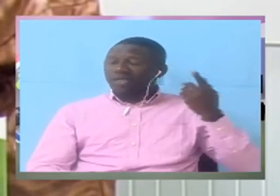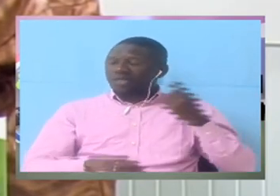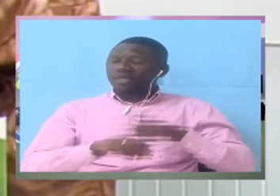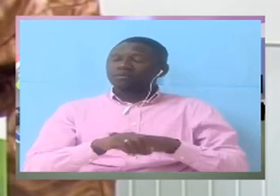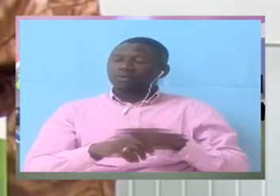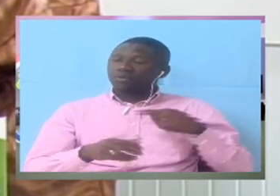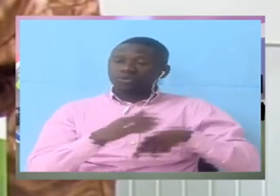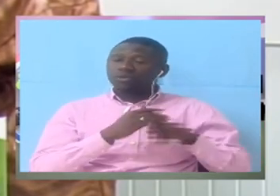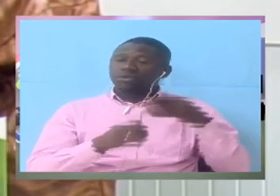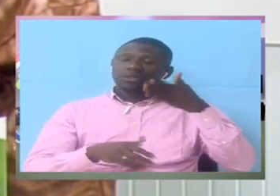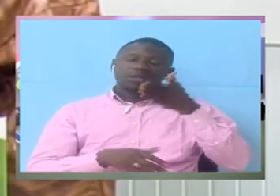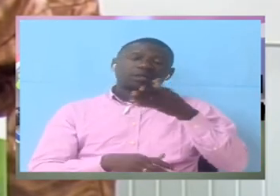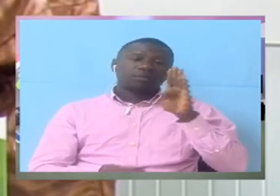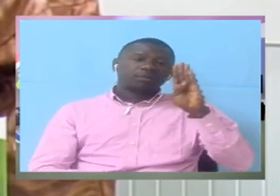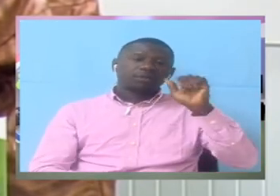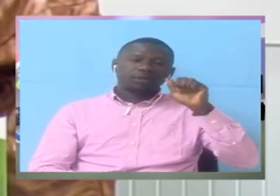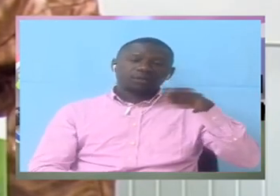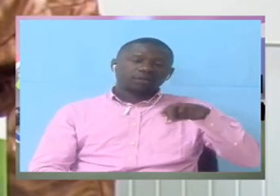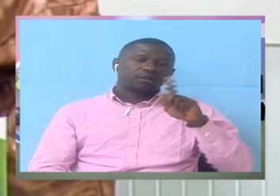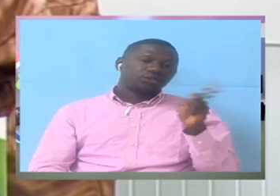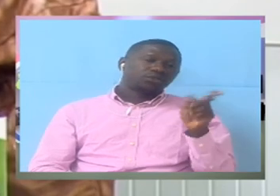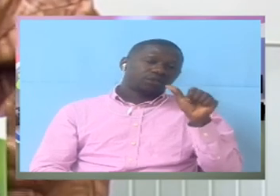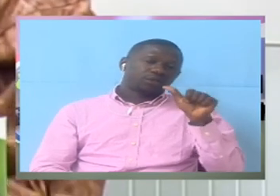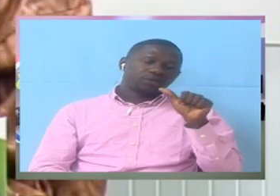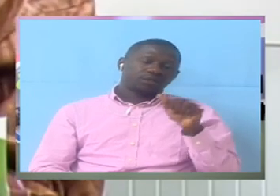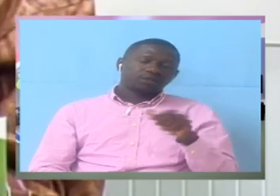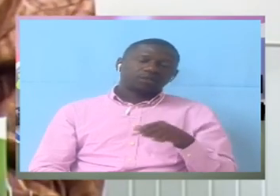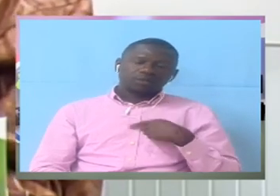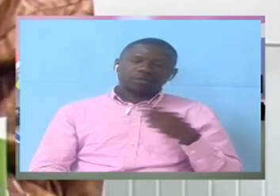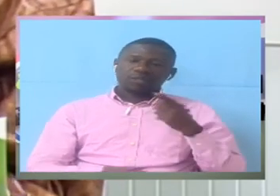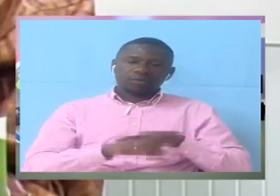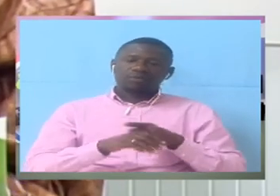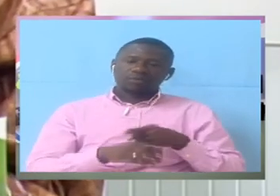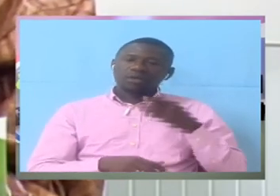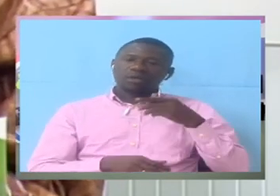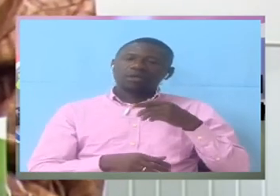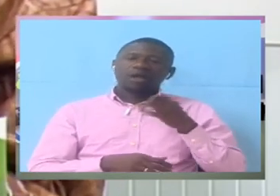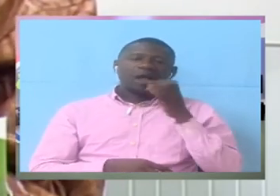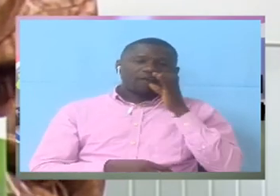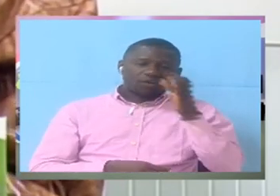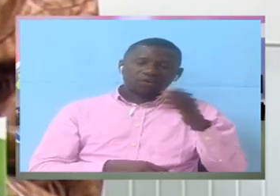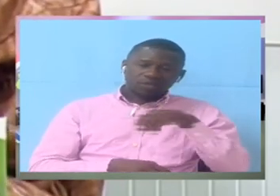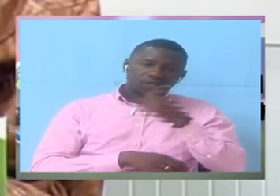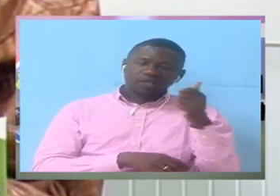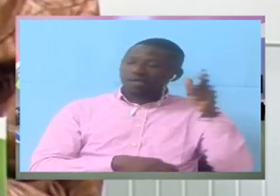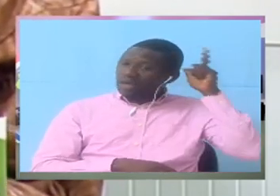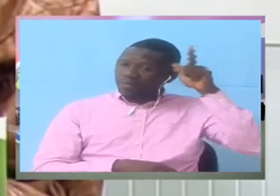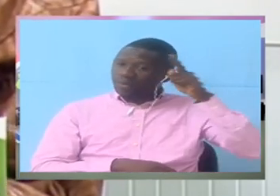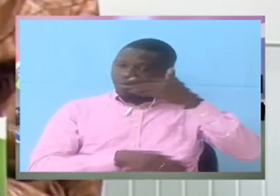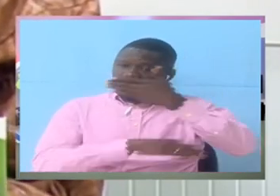was not at Banga. He was at the border. Every coast, Liberian border. Every coast and Liberian border.